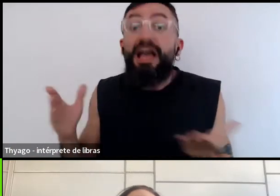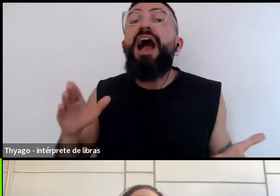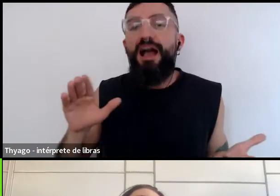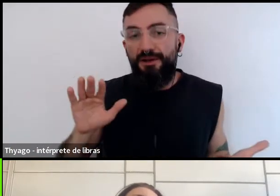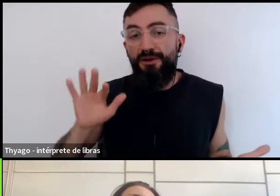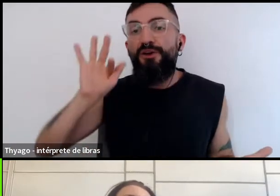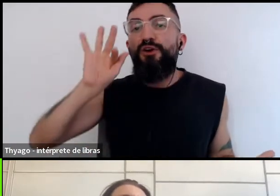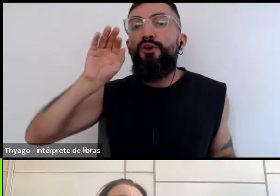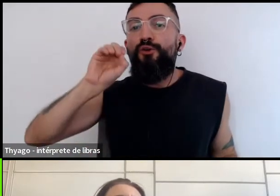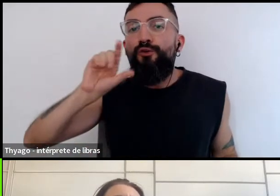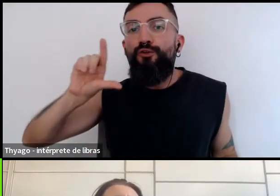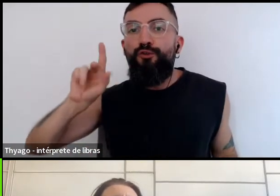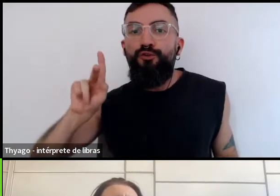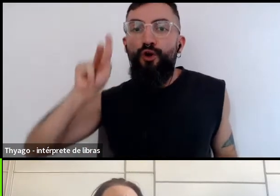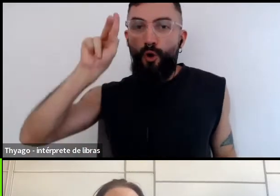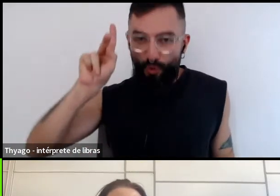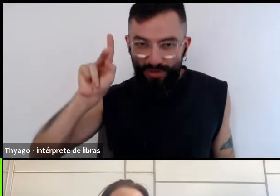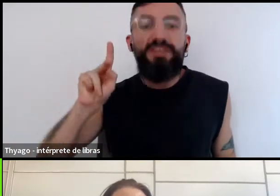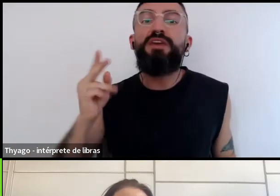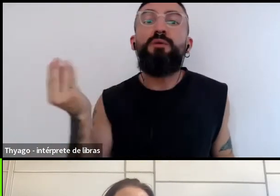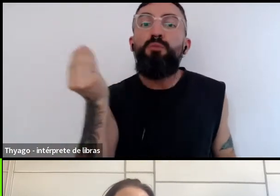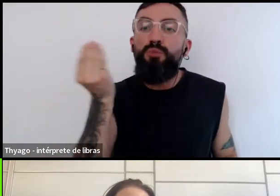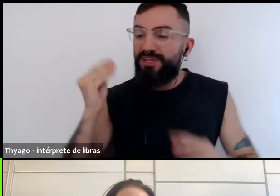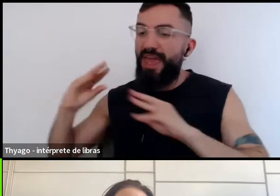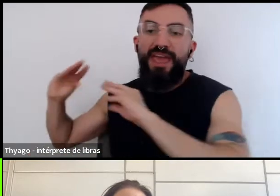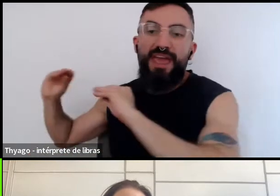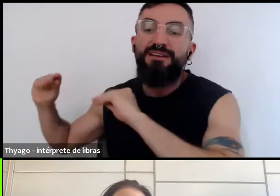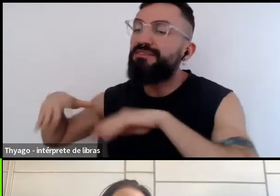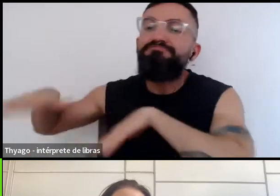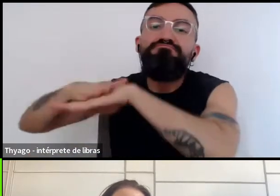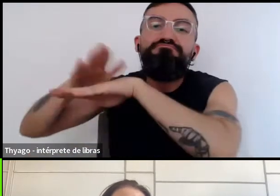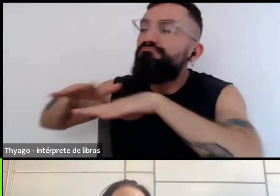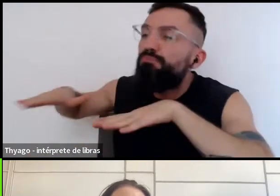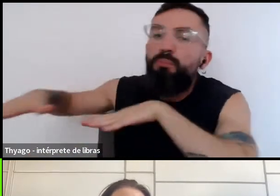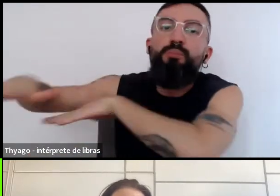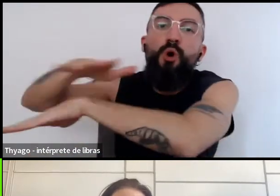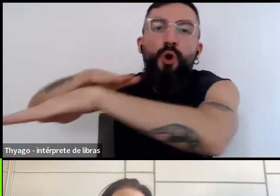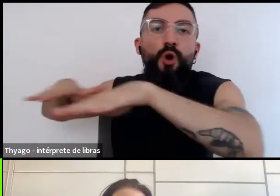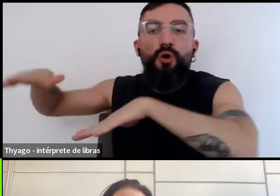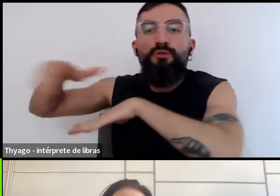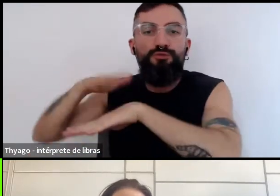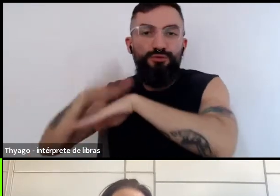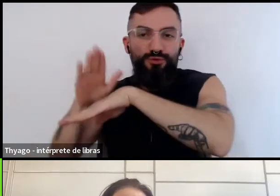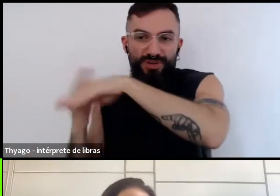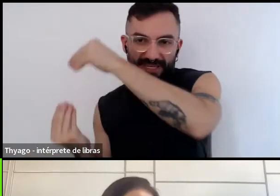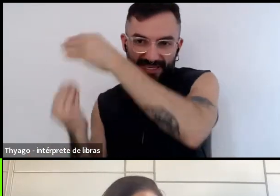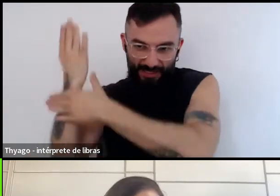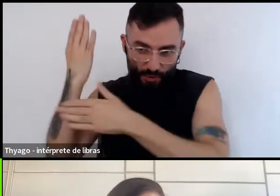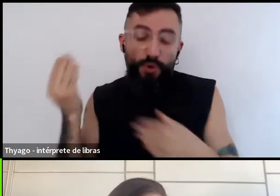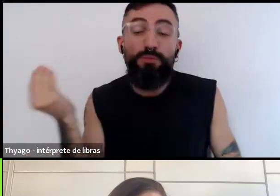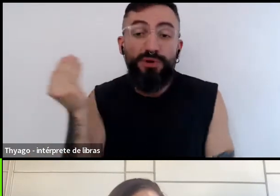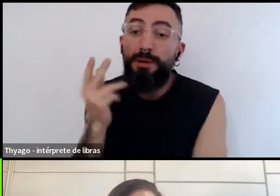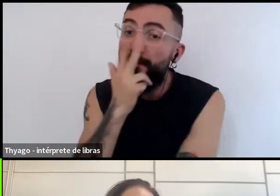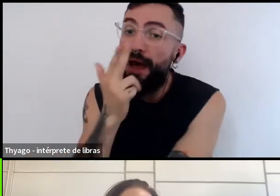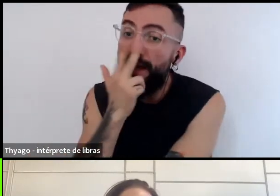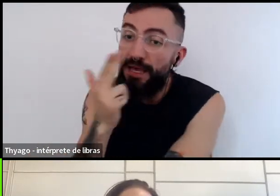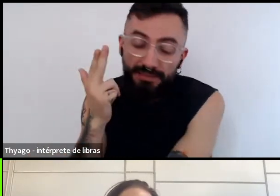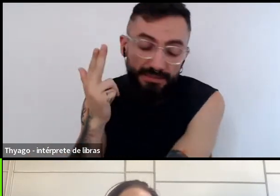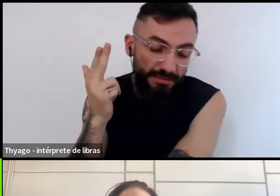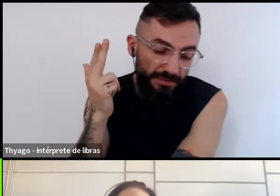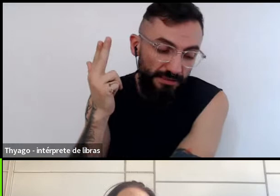it might be correct in some sense, because apparently they have a